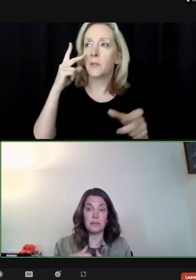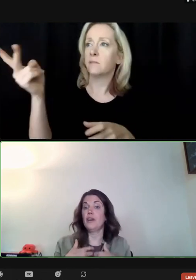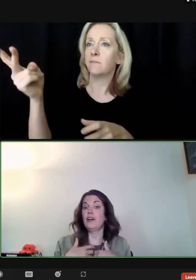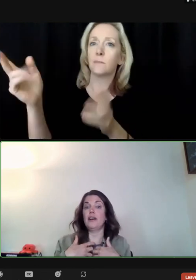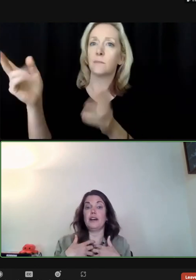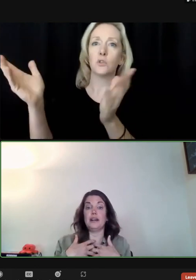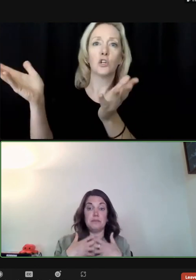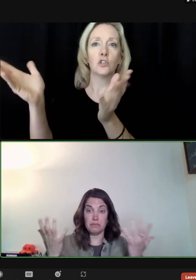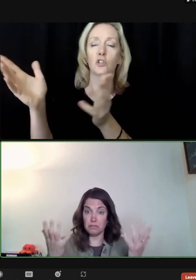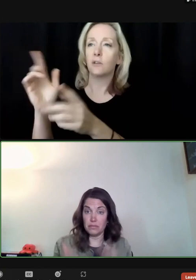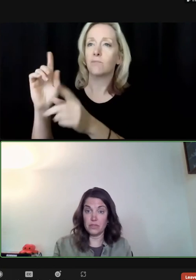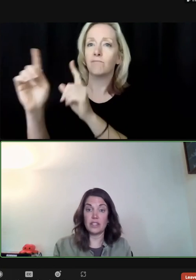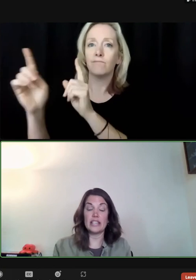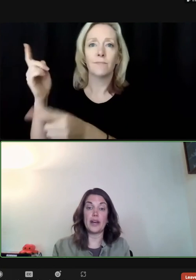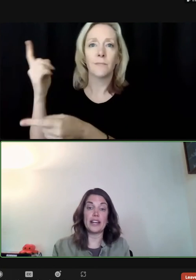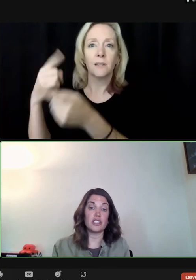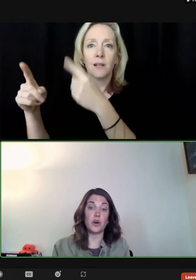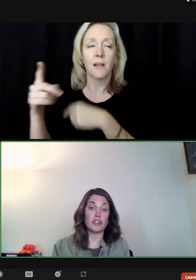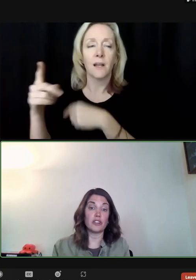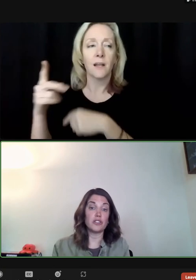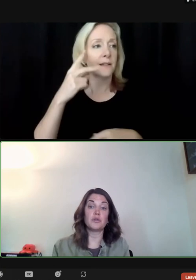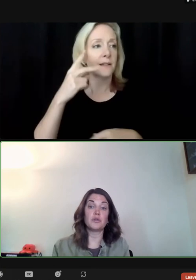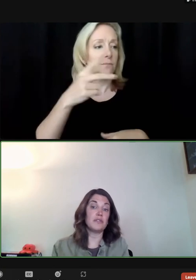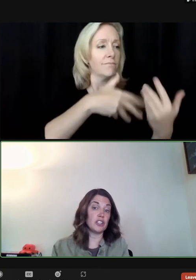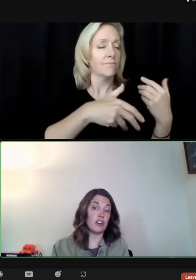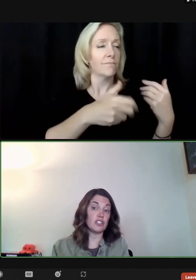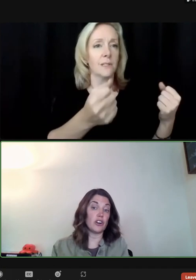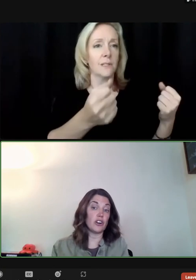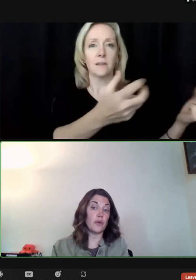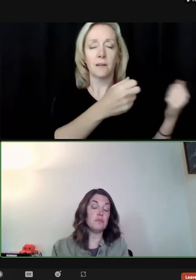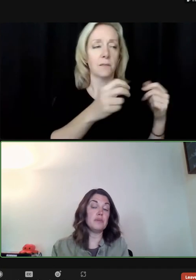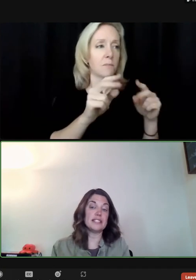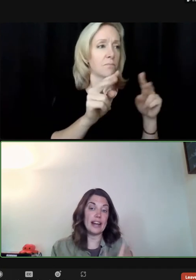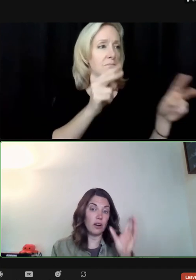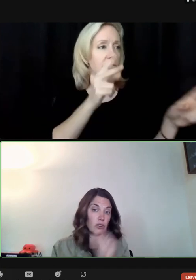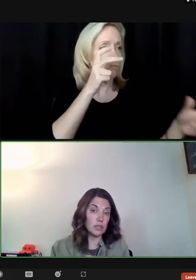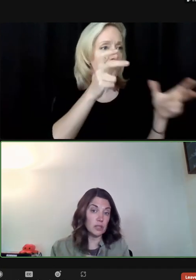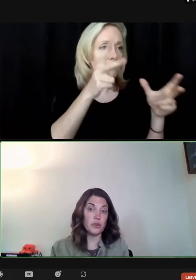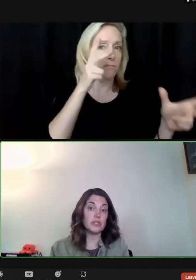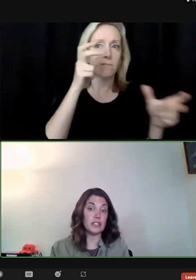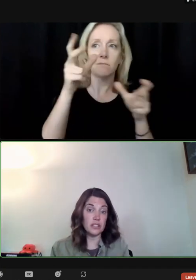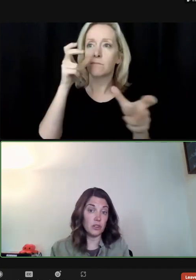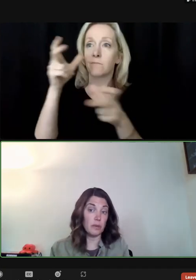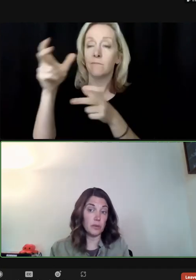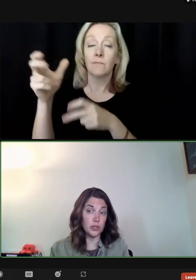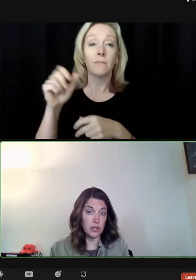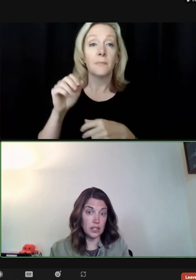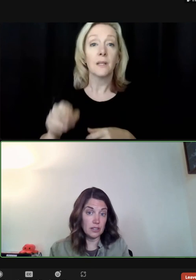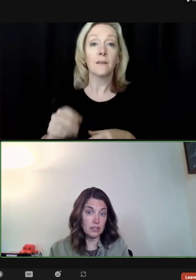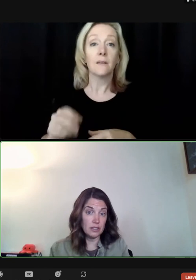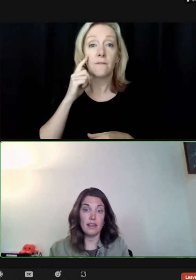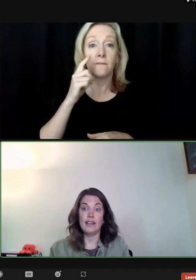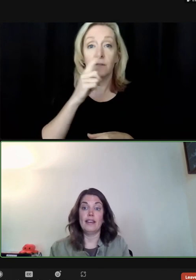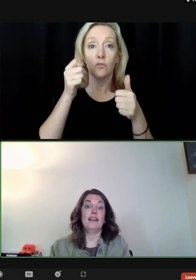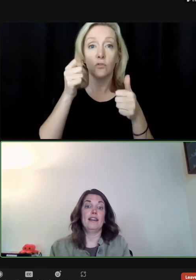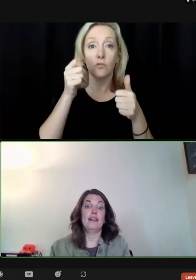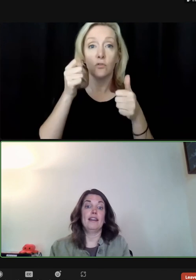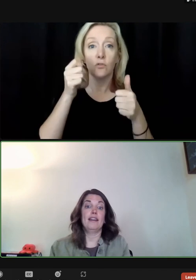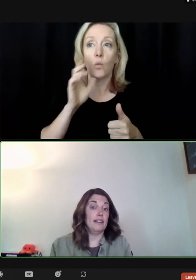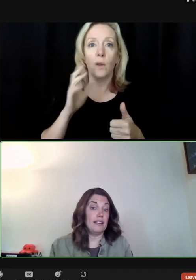around them is a way. So our students with vision loss are going to miss out on some of those incidental opportunities.